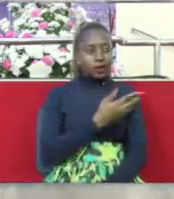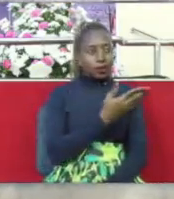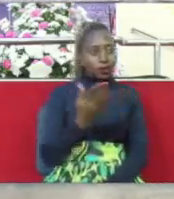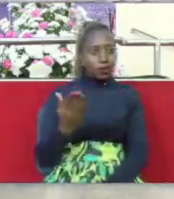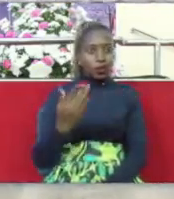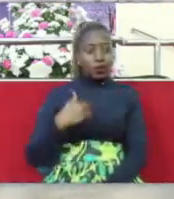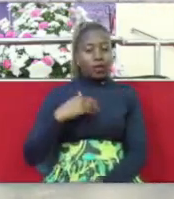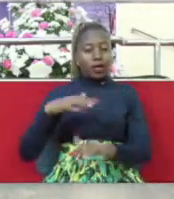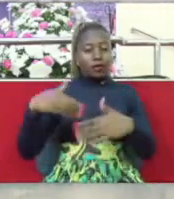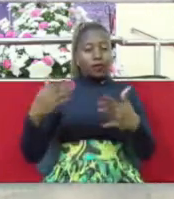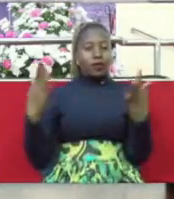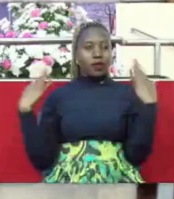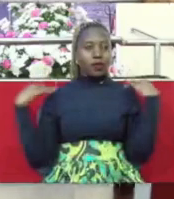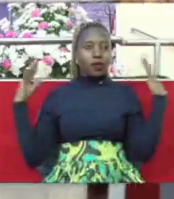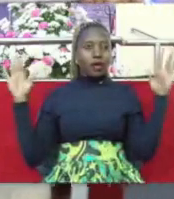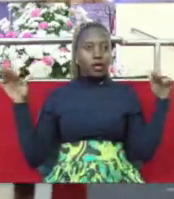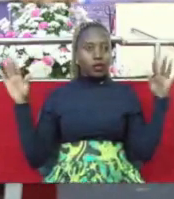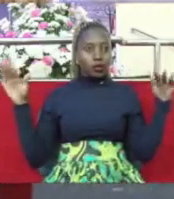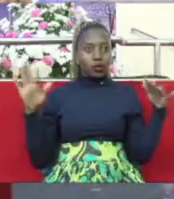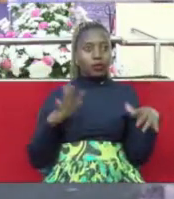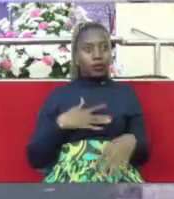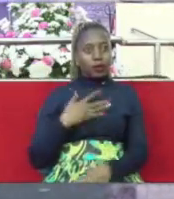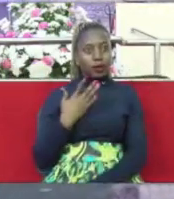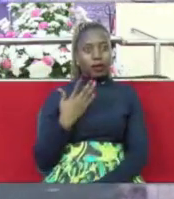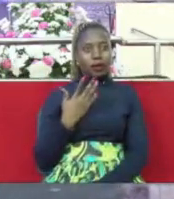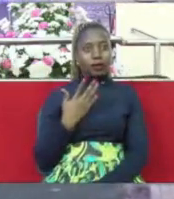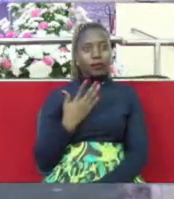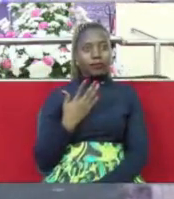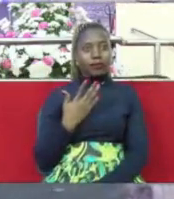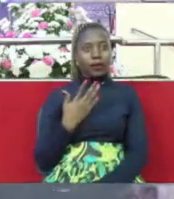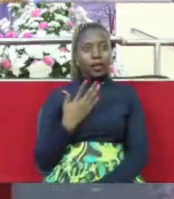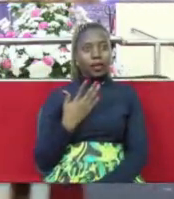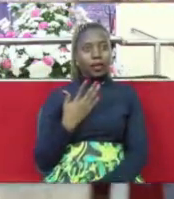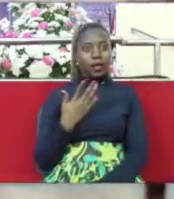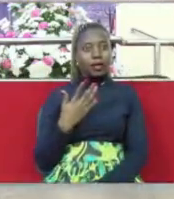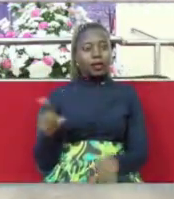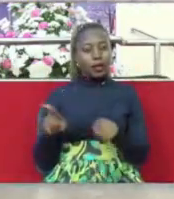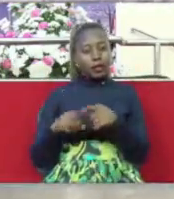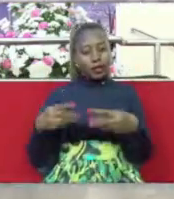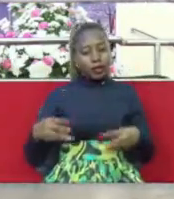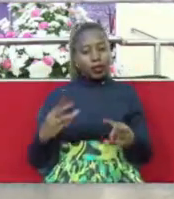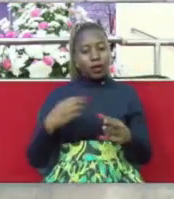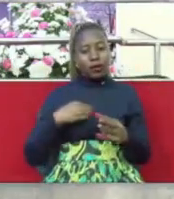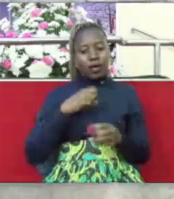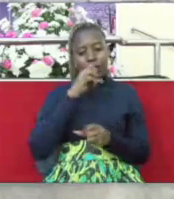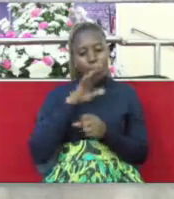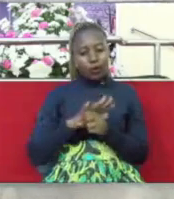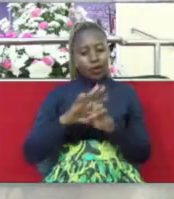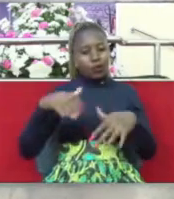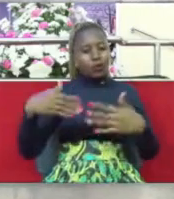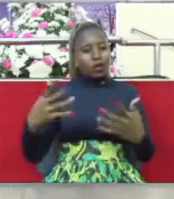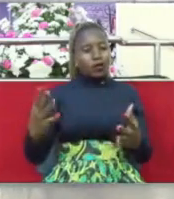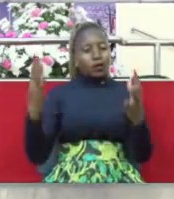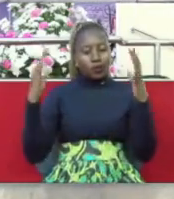angel, abako Mungu anakuambia nitakupatia malaika wangu, and just like I had promised you that I'll give you heavy machines, heavy vehicles, you will still